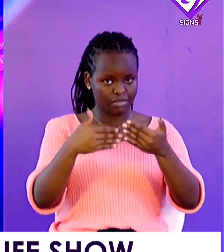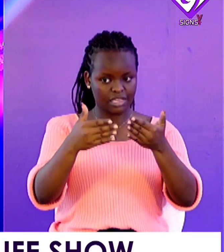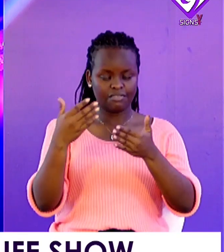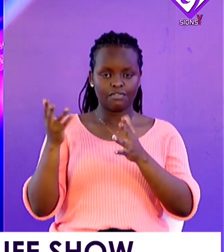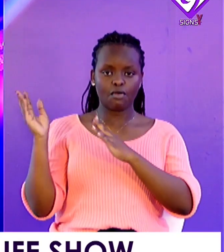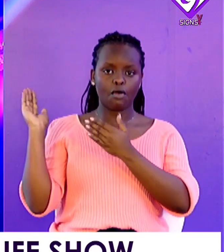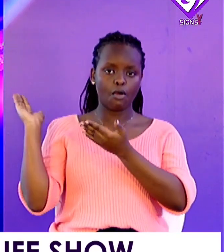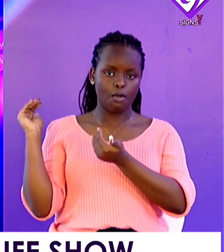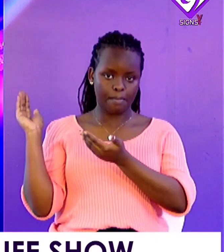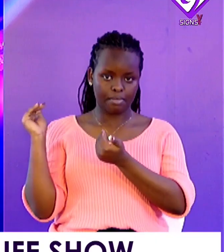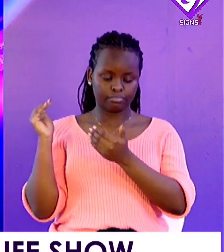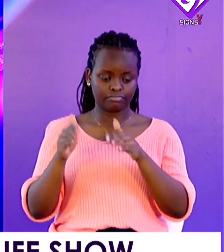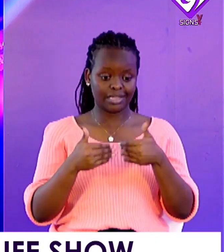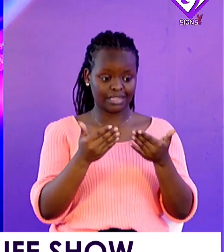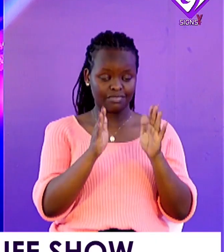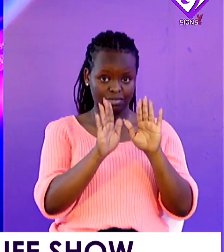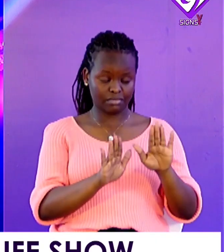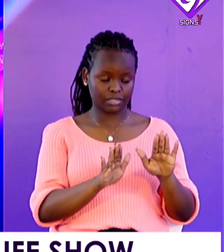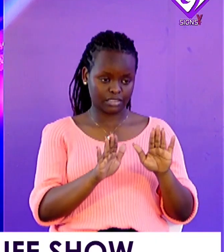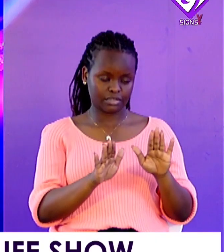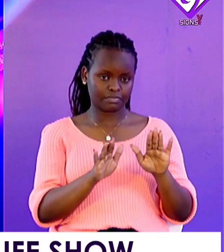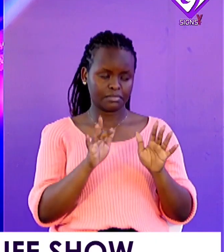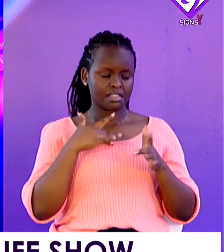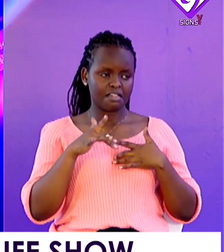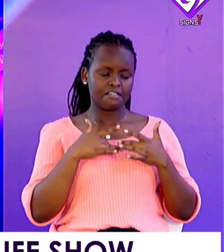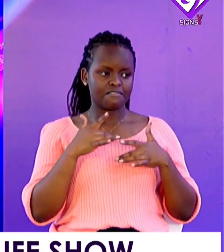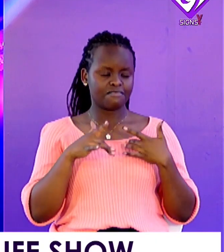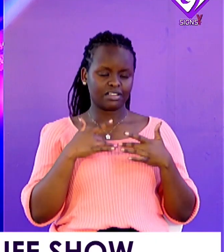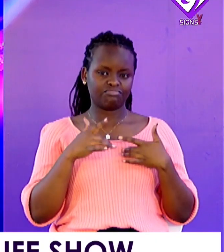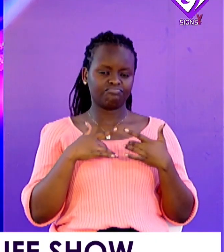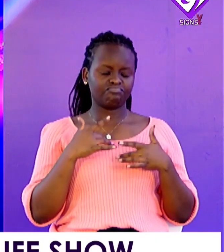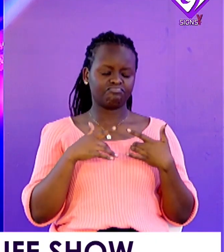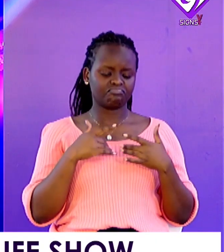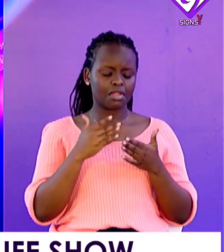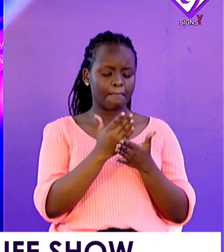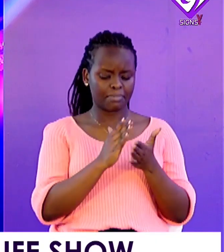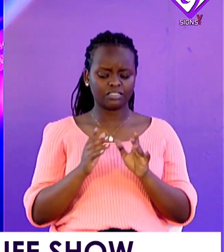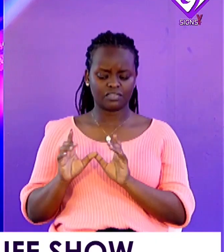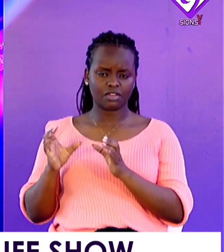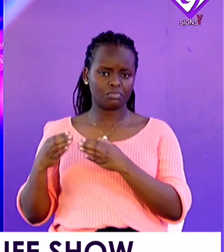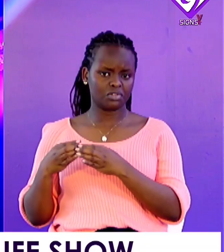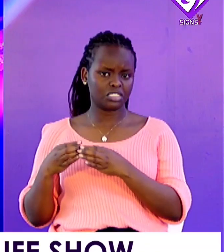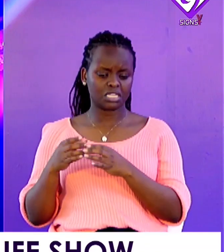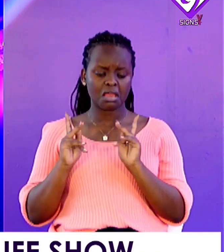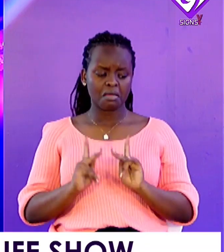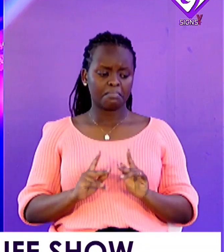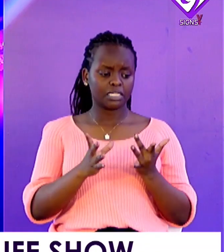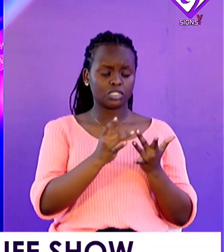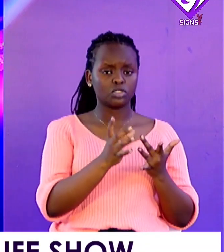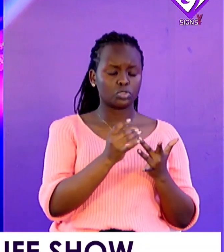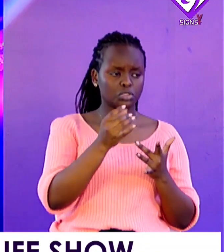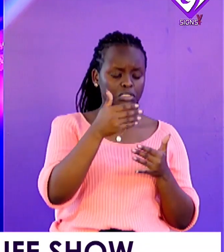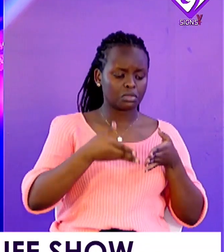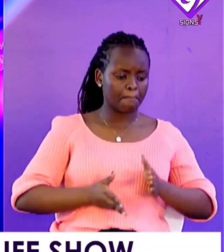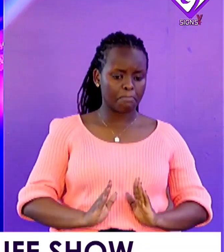give significance, or make them feel part of the community. Nobody chooses to be born blind.